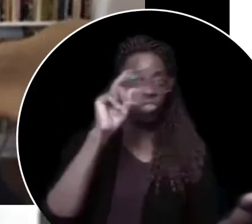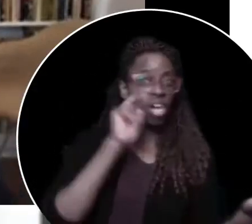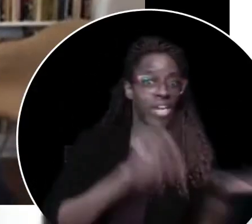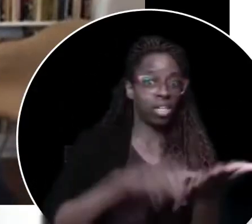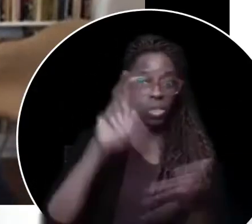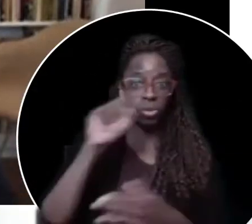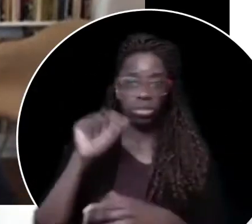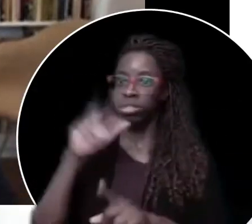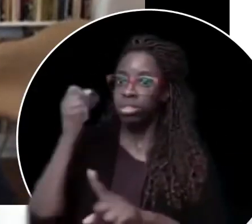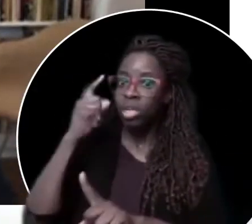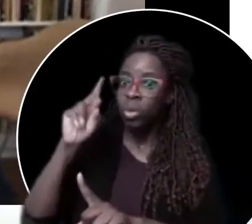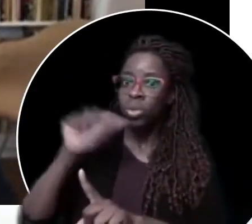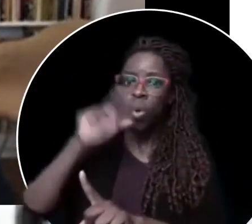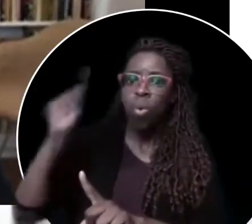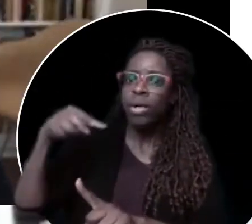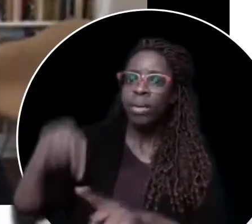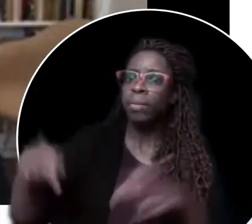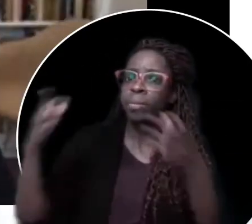happening.